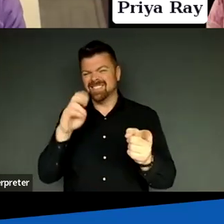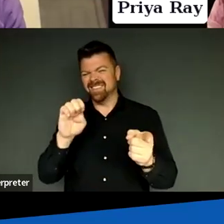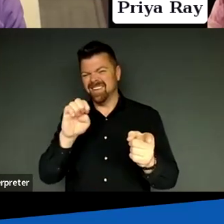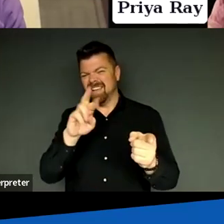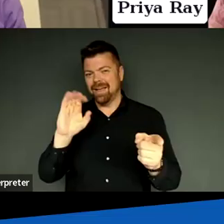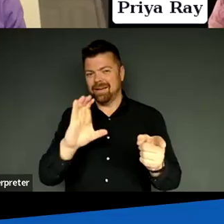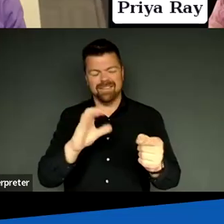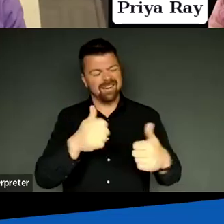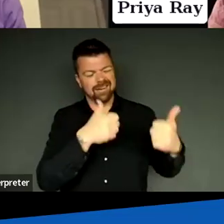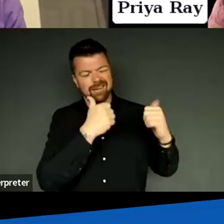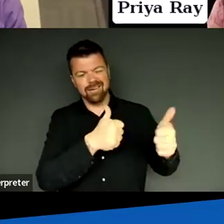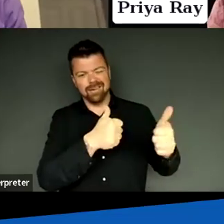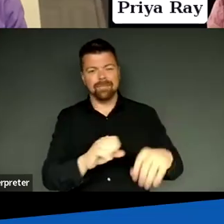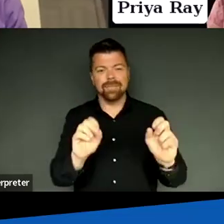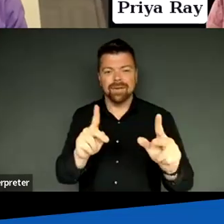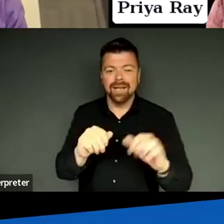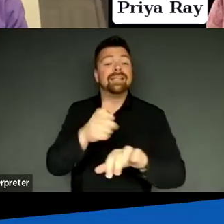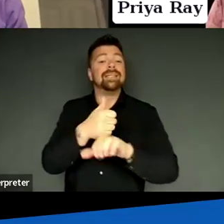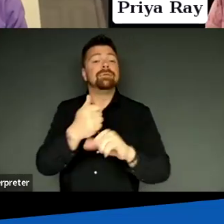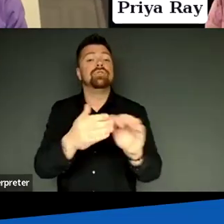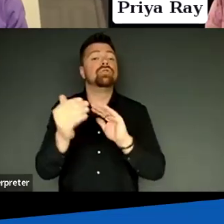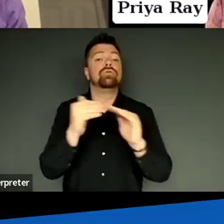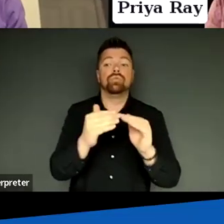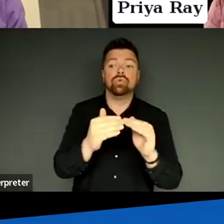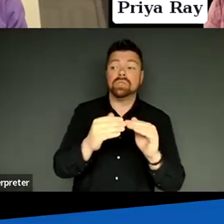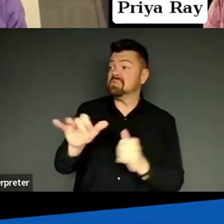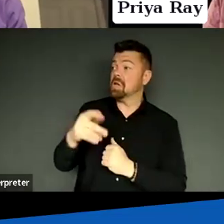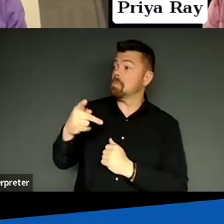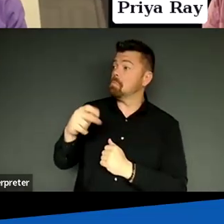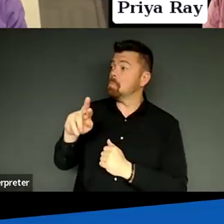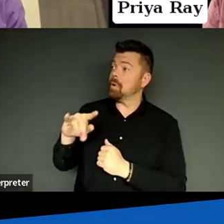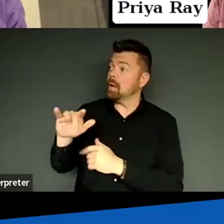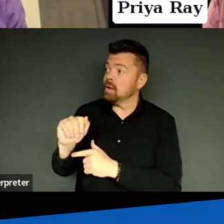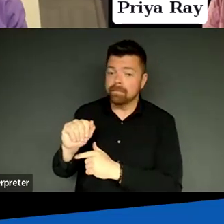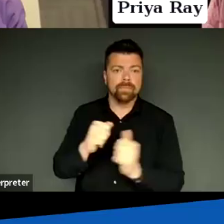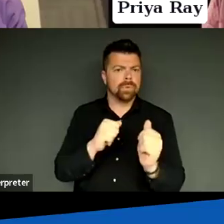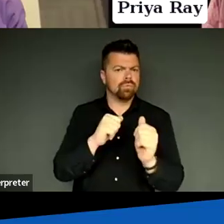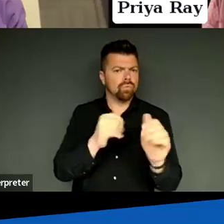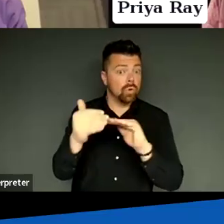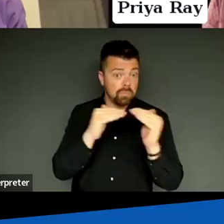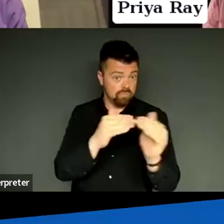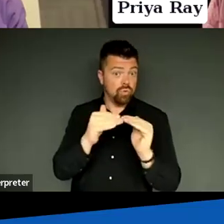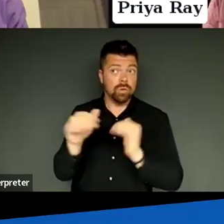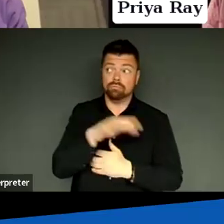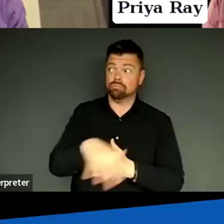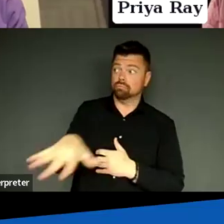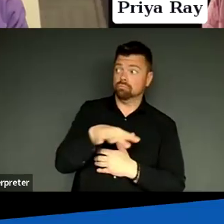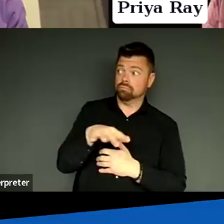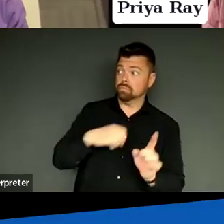you work on building community, as do you, Priya, all the time. Like community is one of the core, to